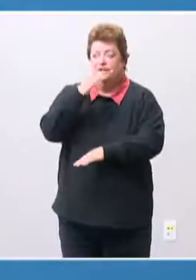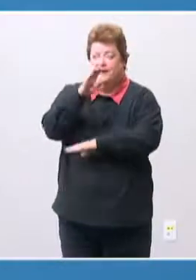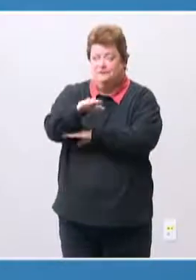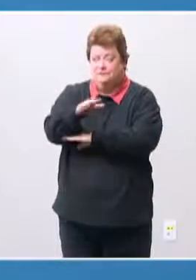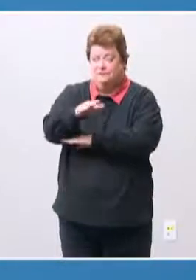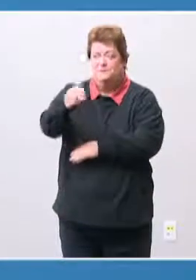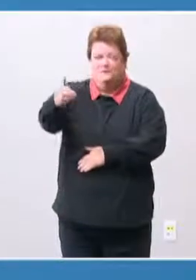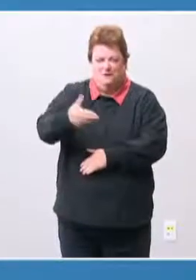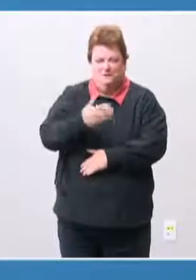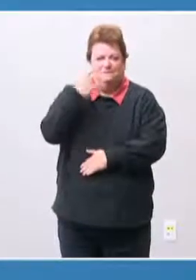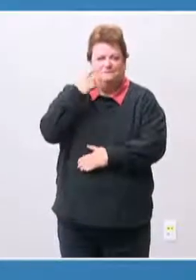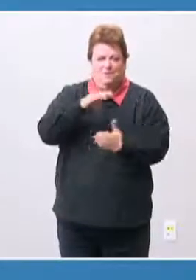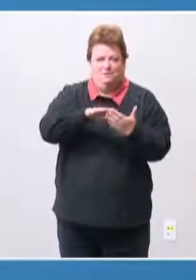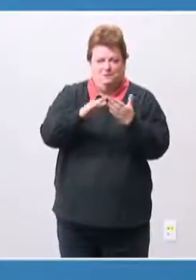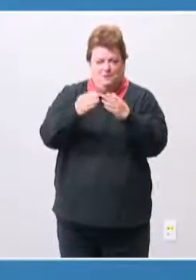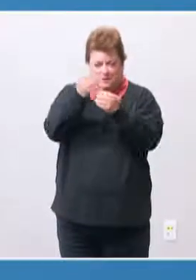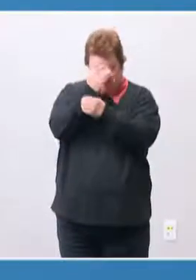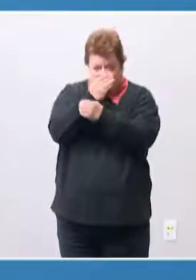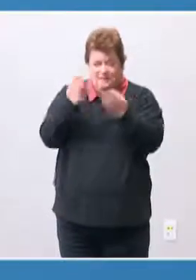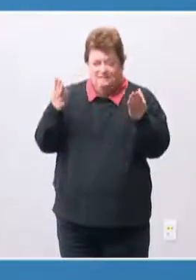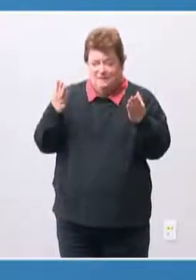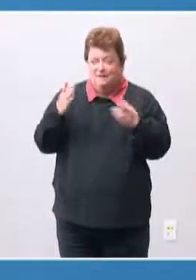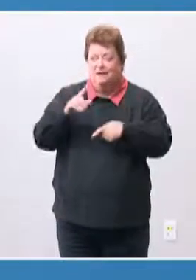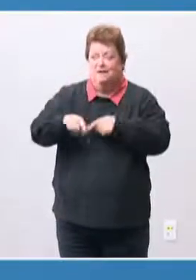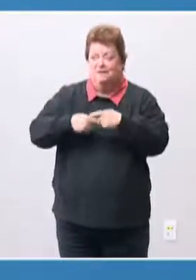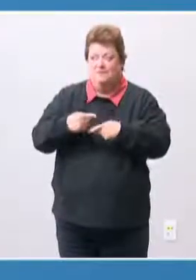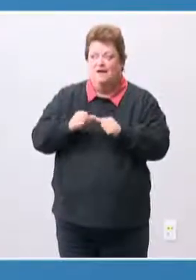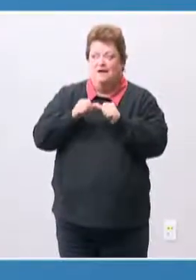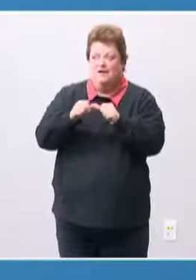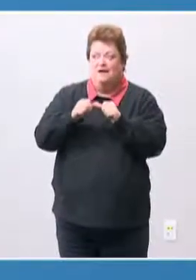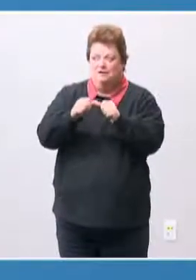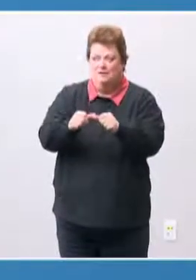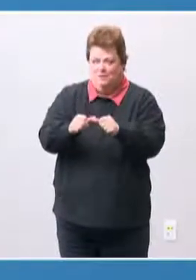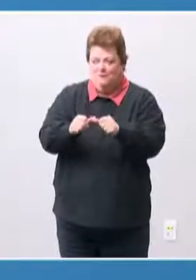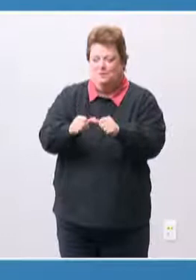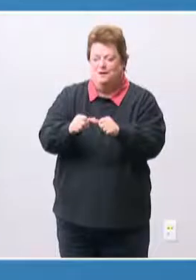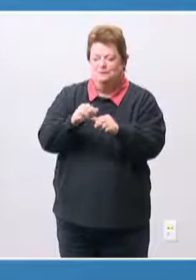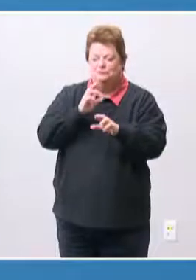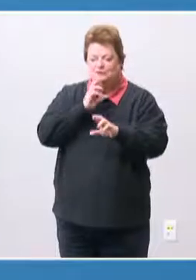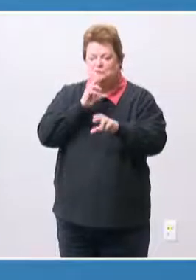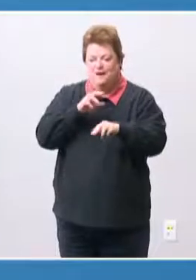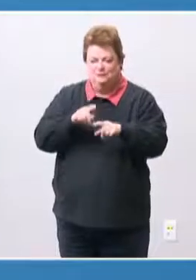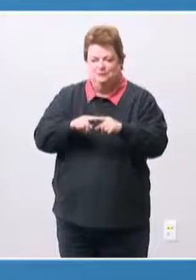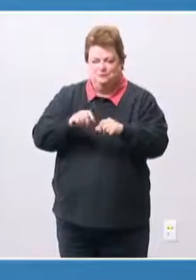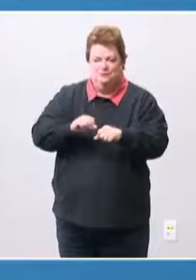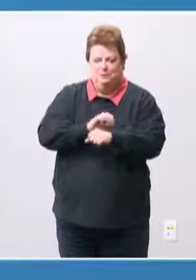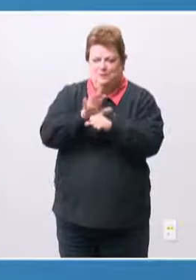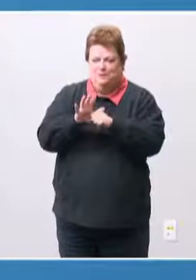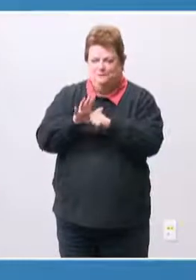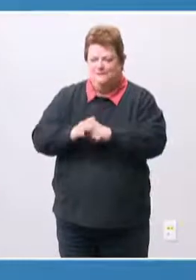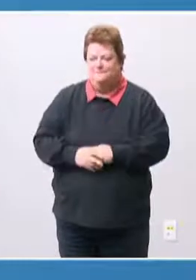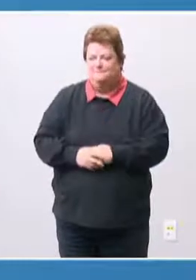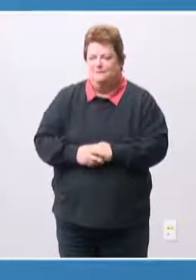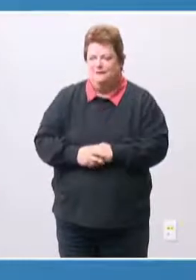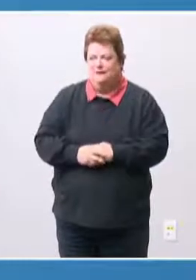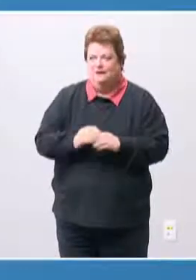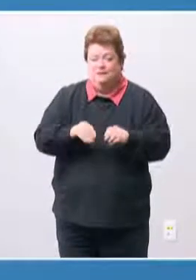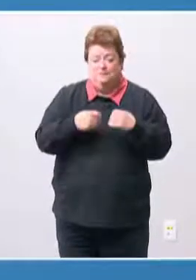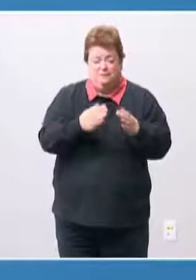Afternoon and welcome to this community briefing on our ongoing pandemic response efforts.